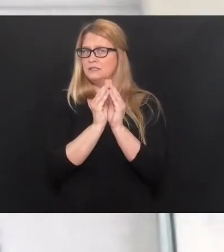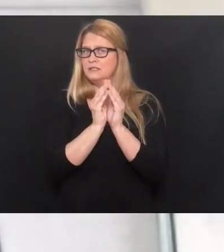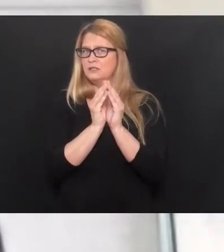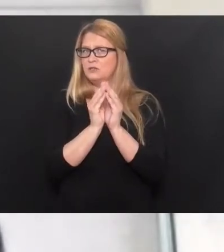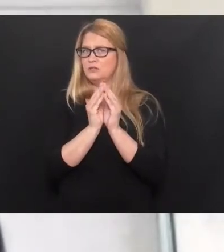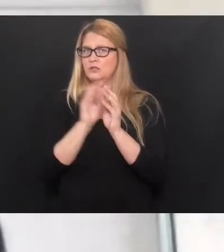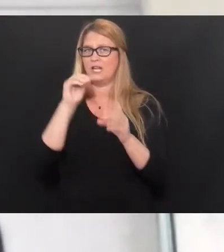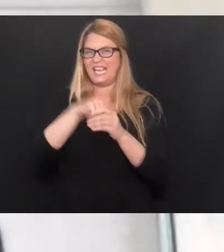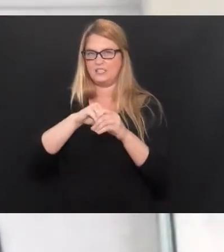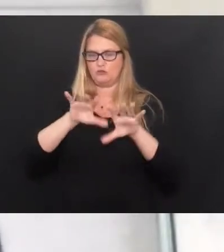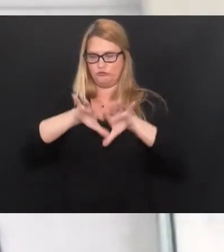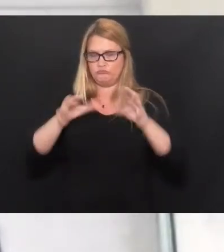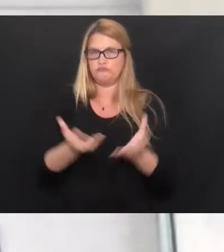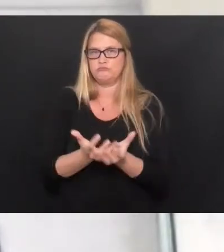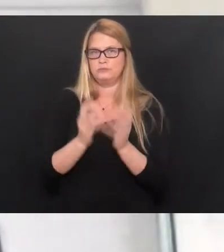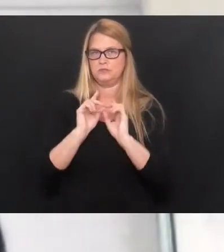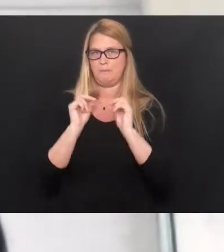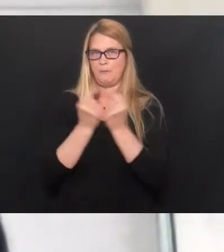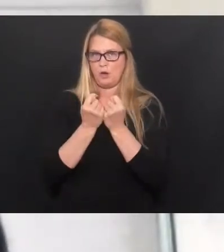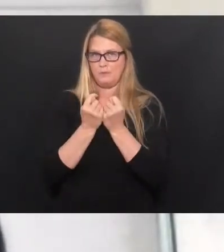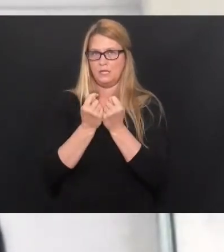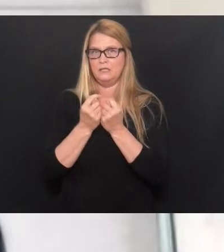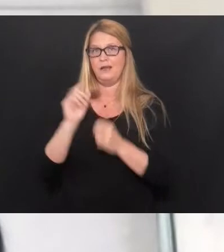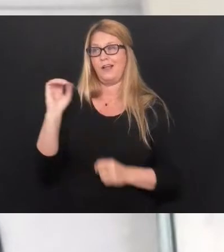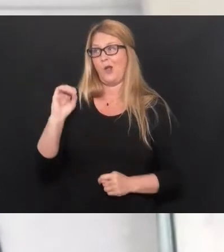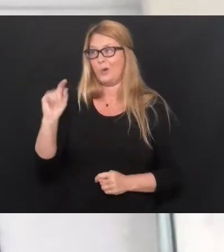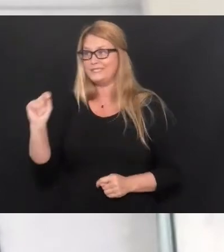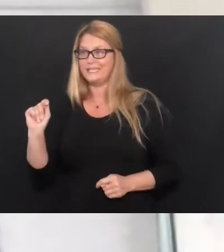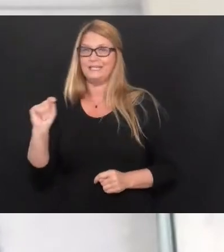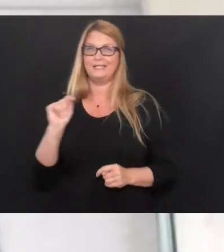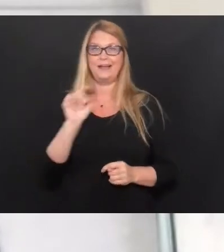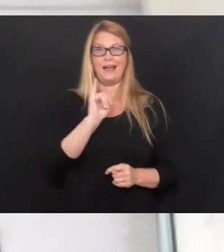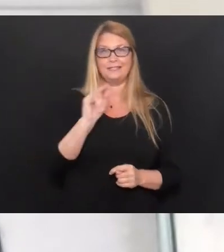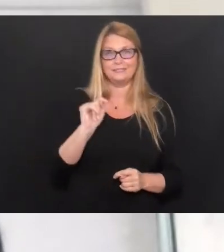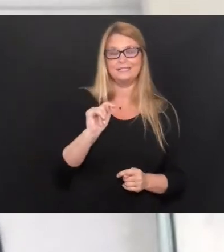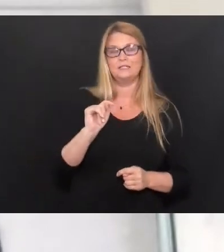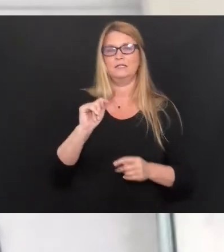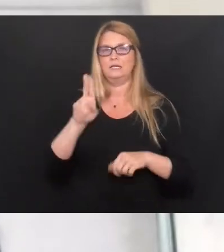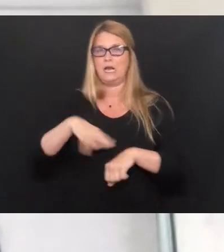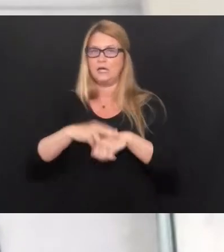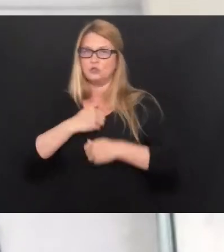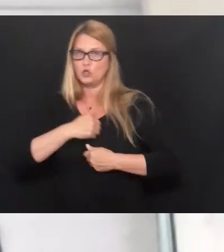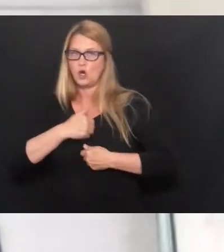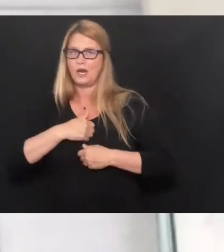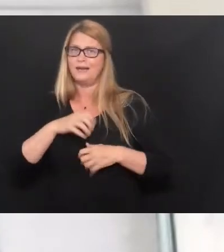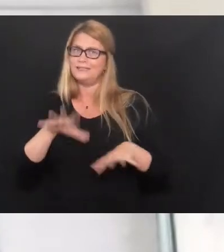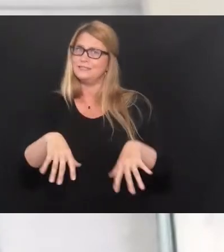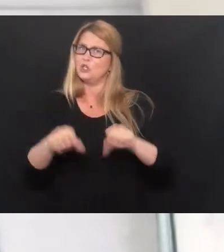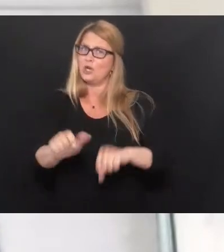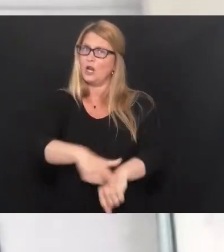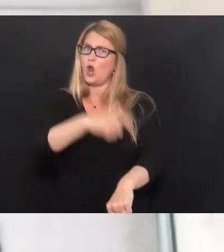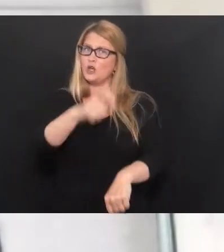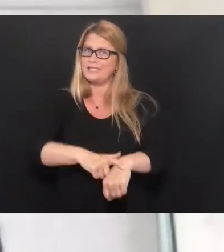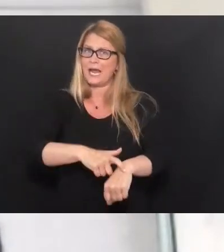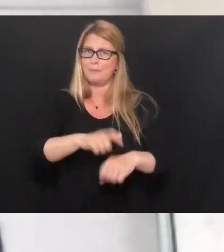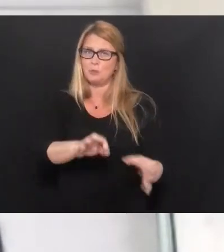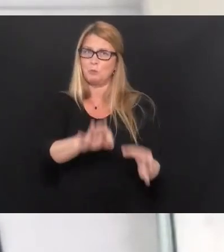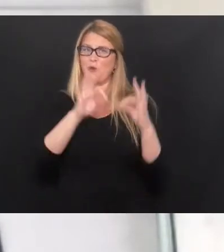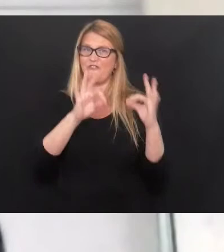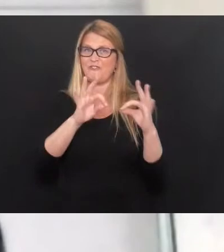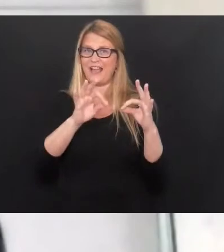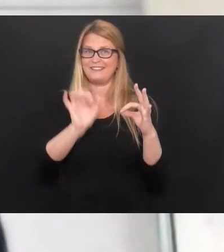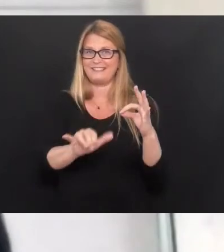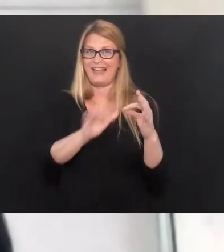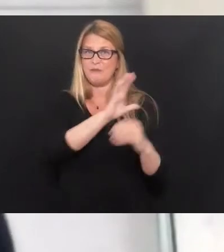internal MIS department, our OT department, and our National Guard. So we took a long time to vet, this